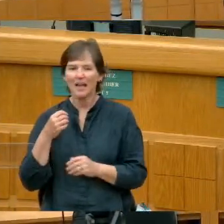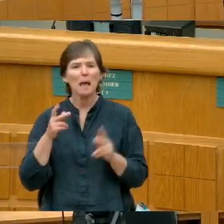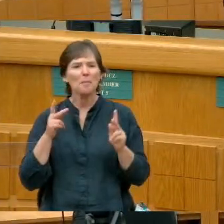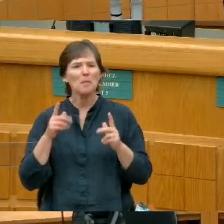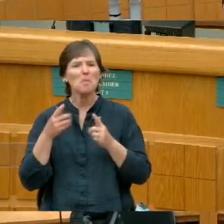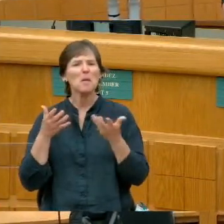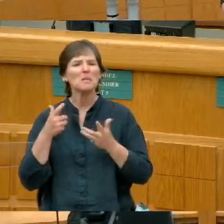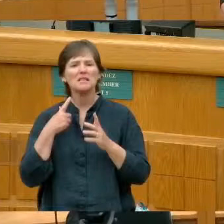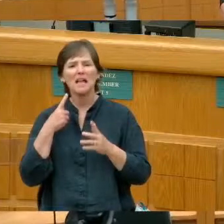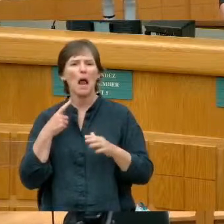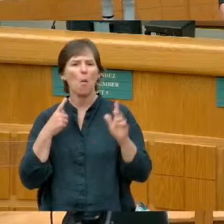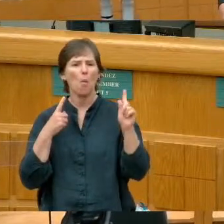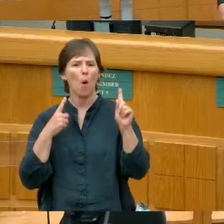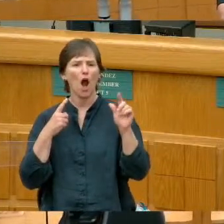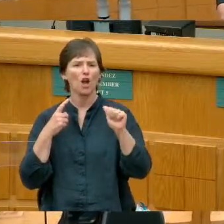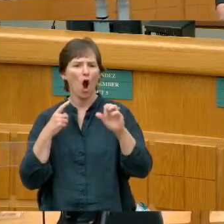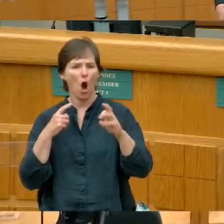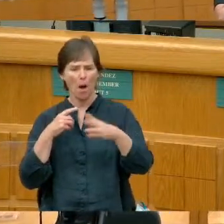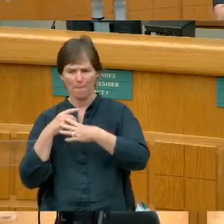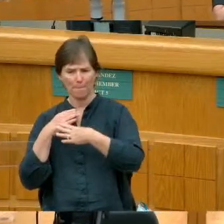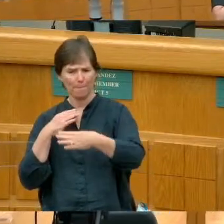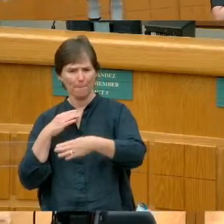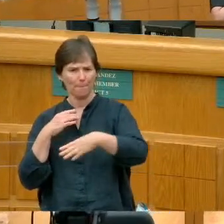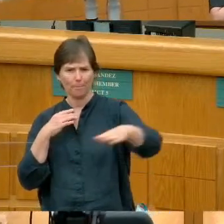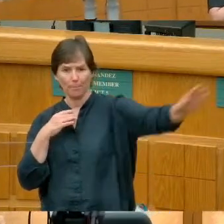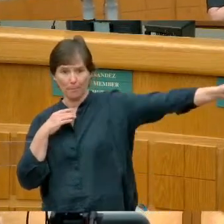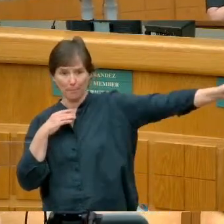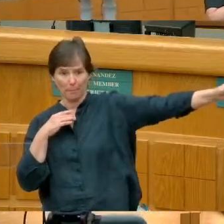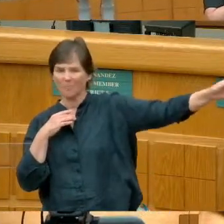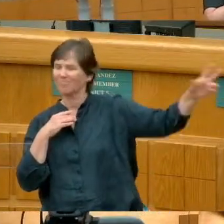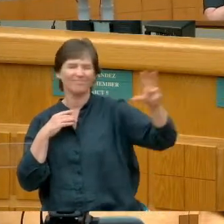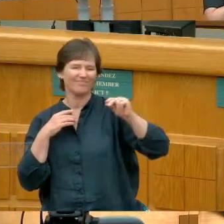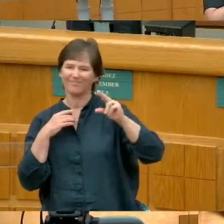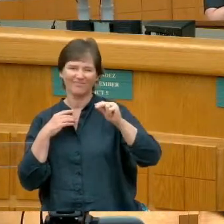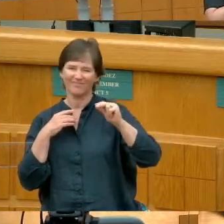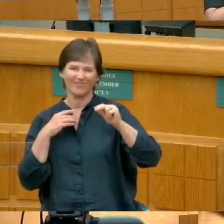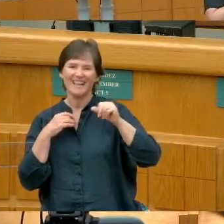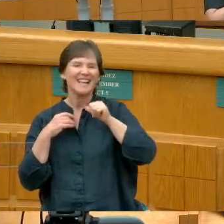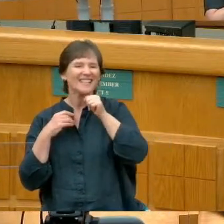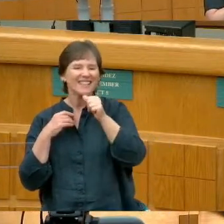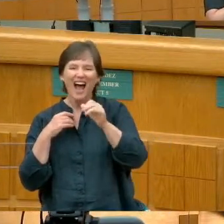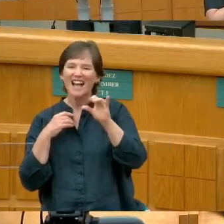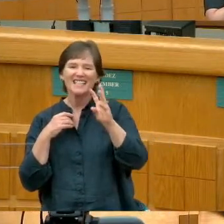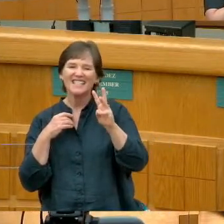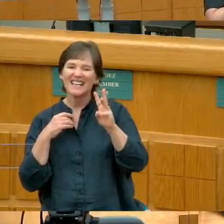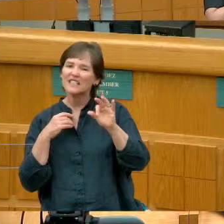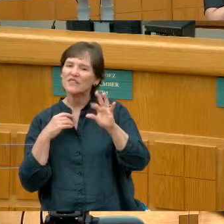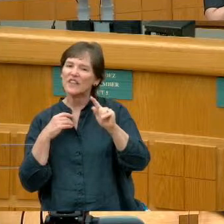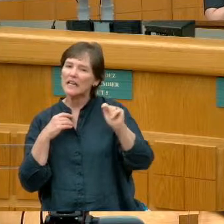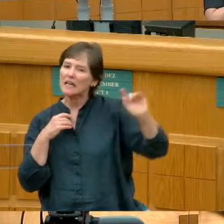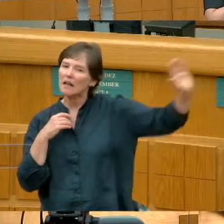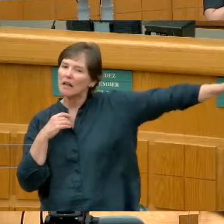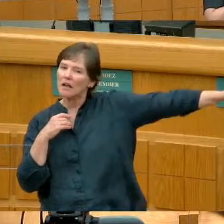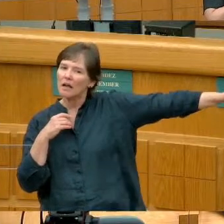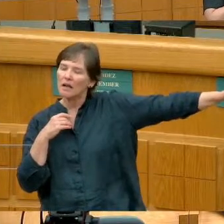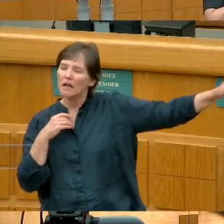length. It is not an arm length. My arms are not 6 feet long. So 6 feet. And the further you can move away from